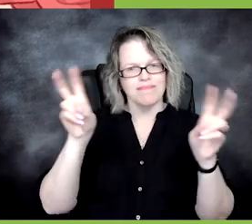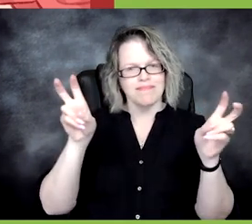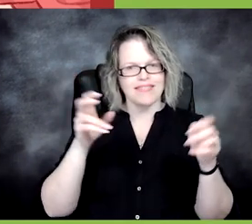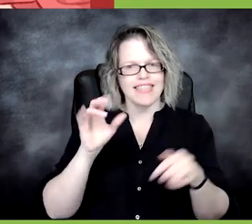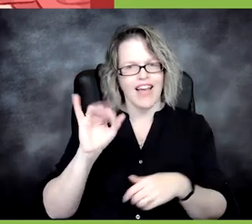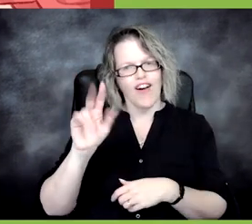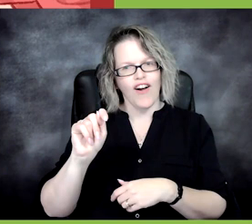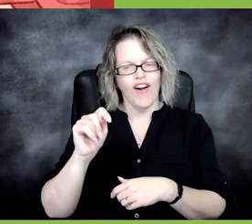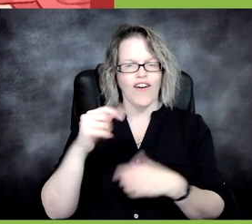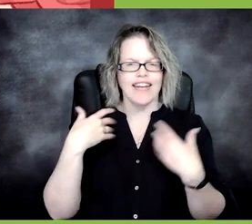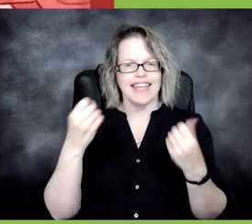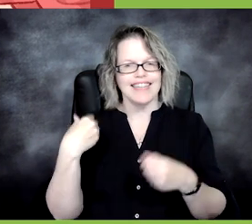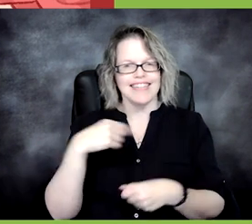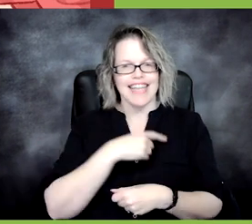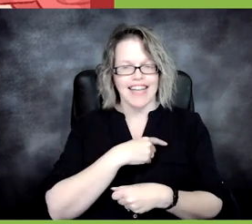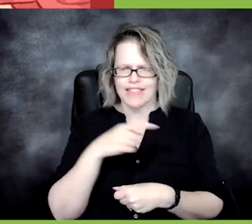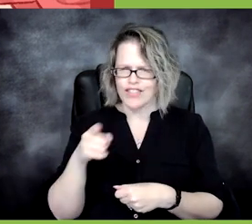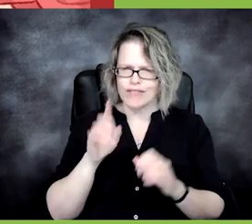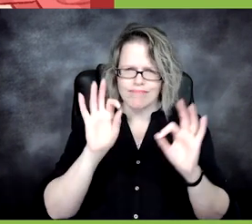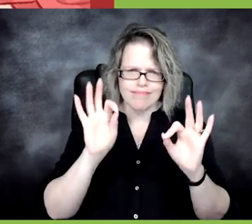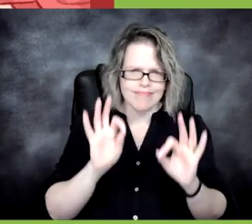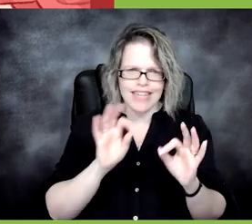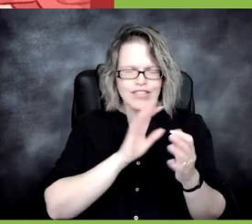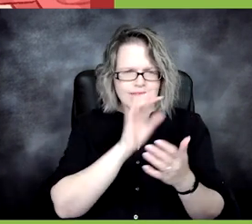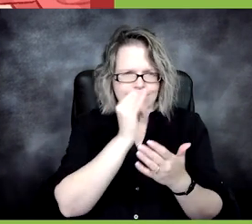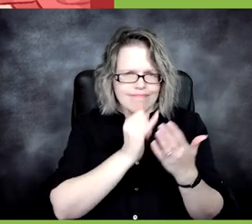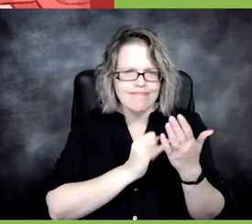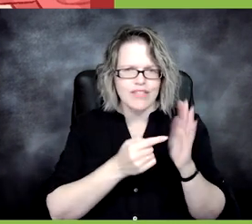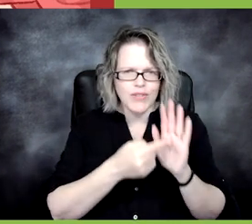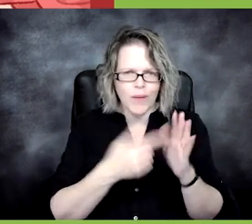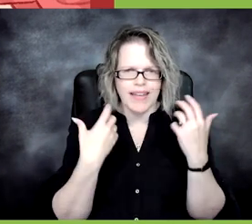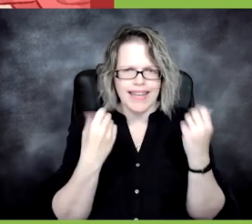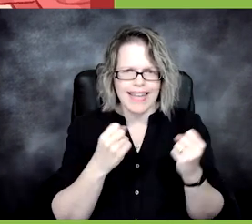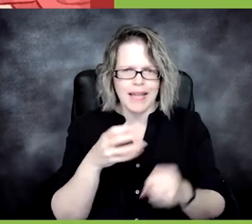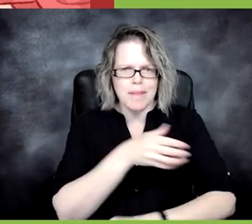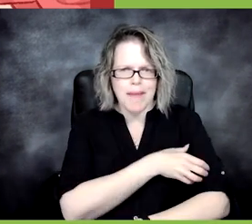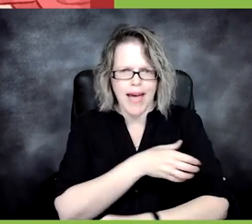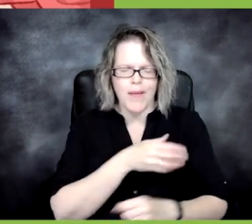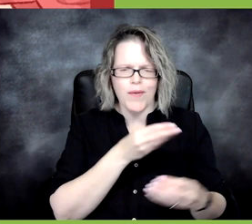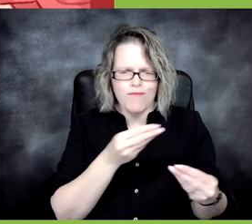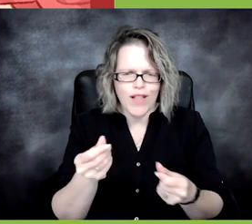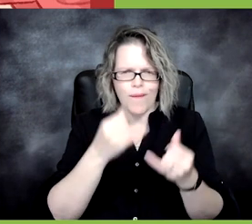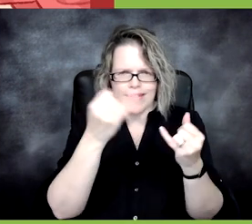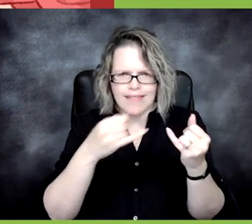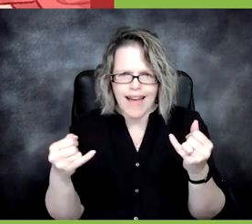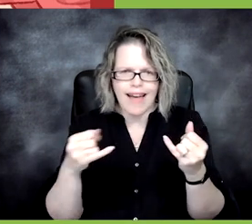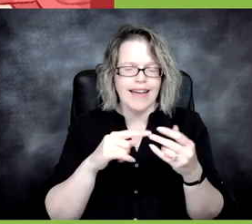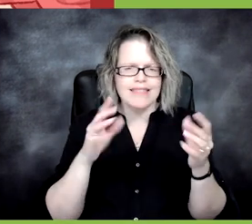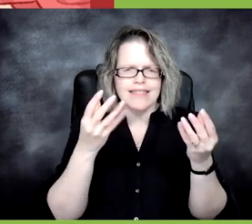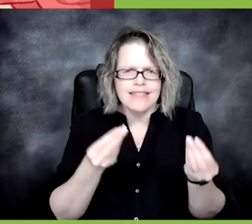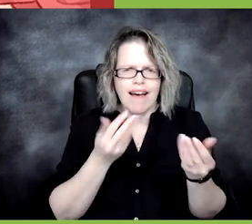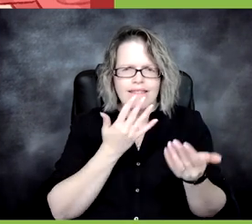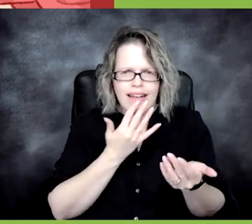and Rebecca creatively and skillfully captured many aspects of art and its healing power. Flowing line designs, a soft color palette,